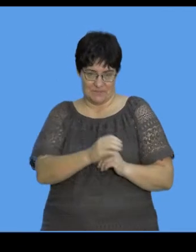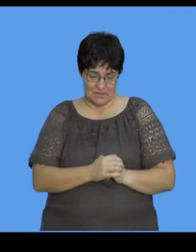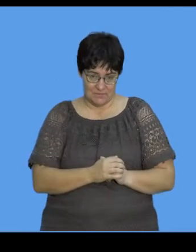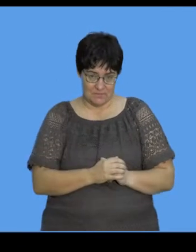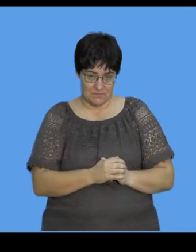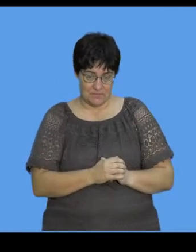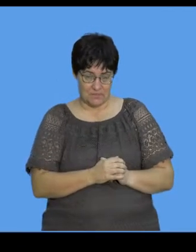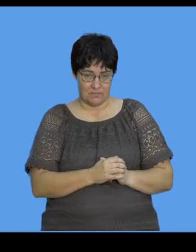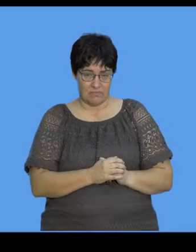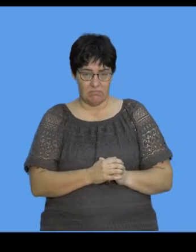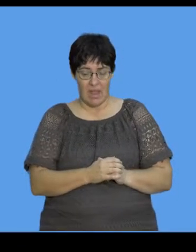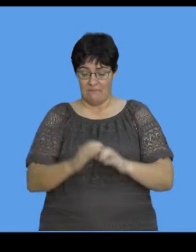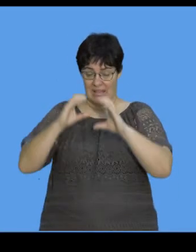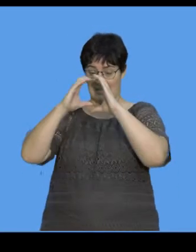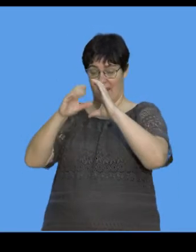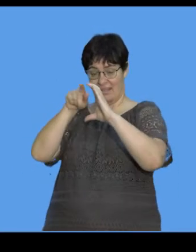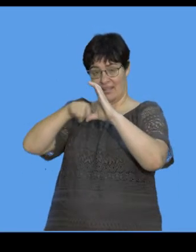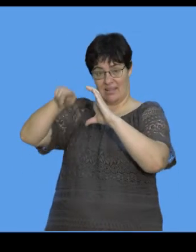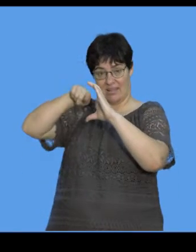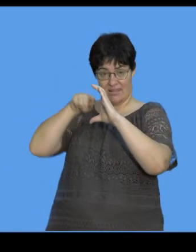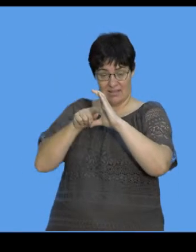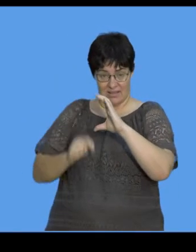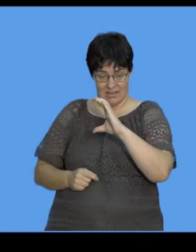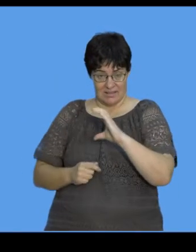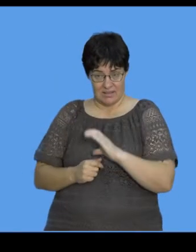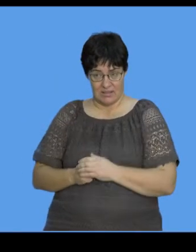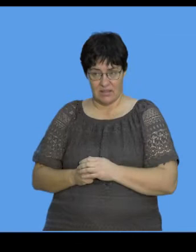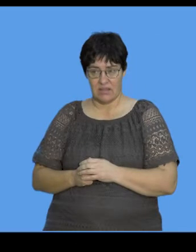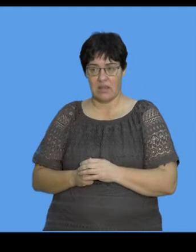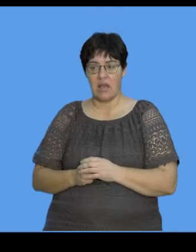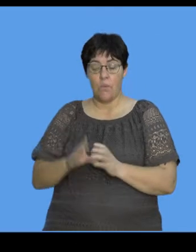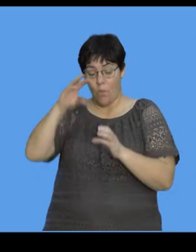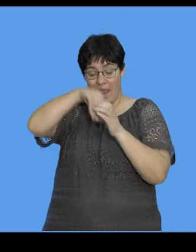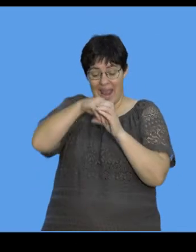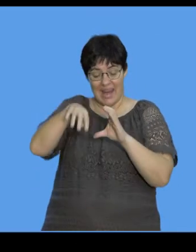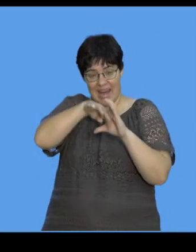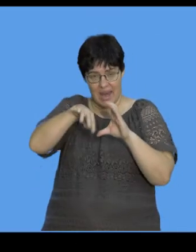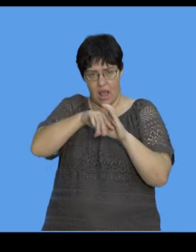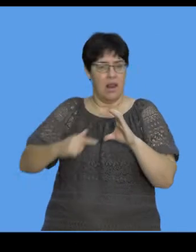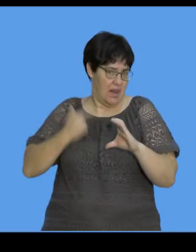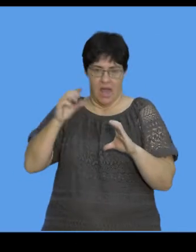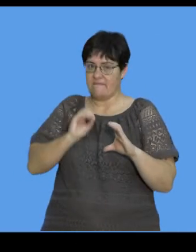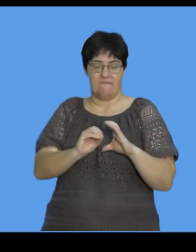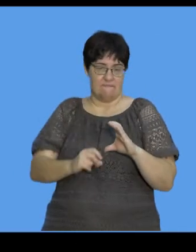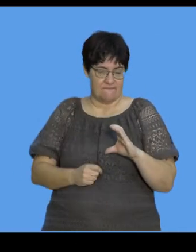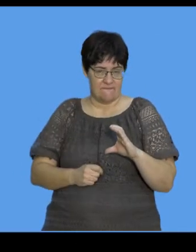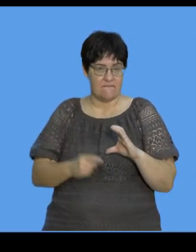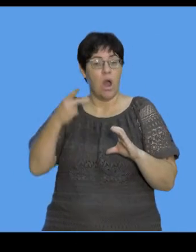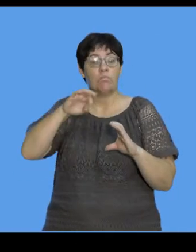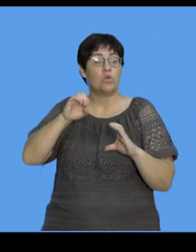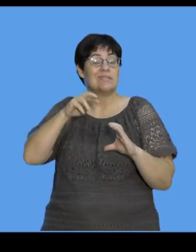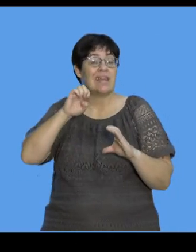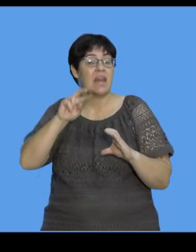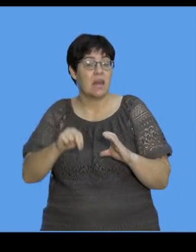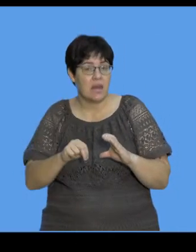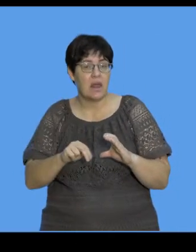at the cell, right, we're going to look at the cell, and everything in it is living. Proteins